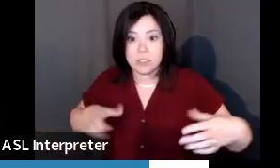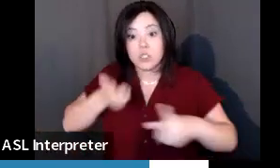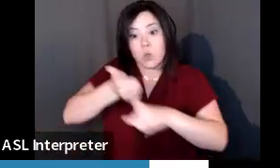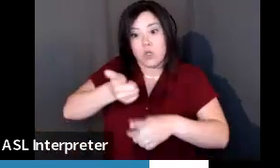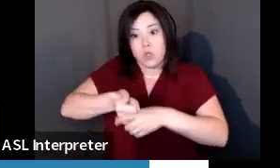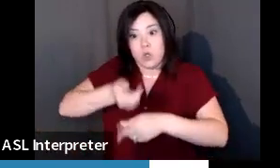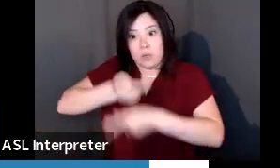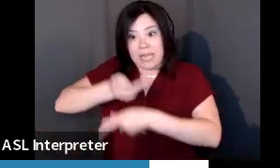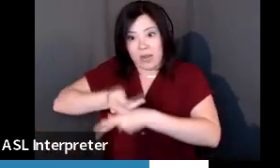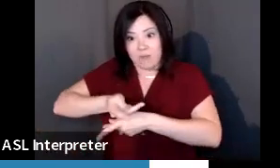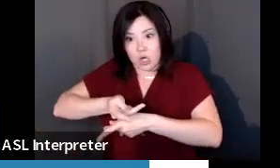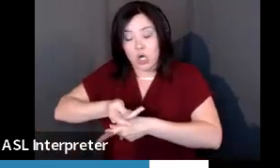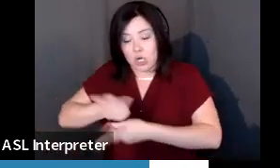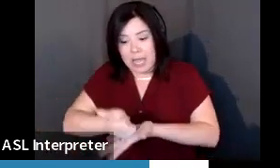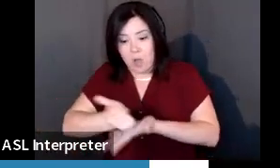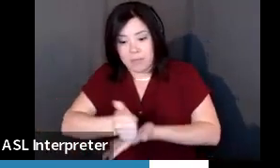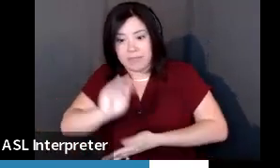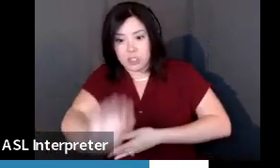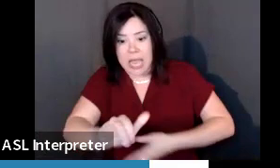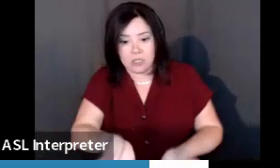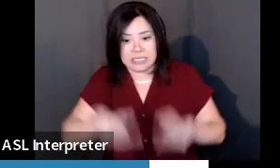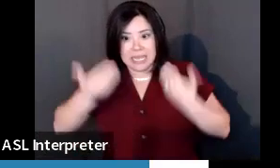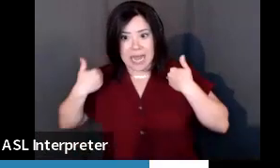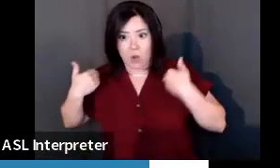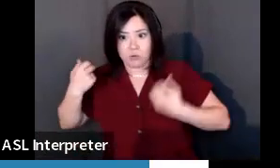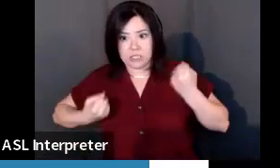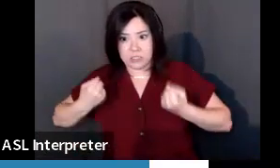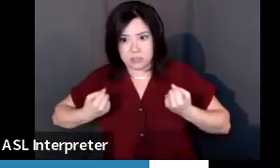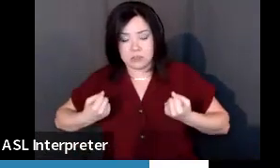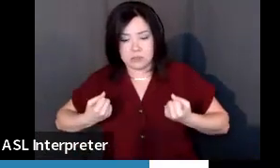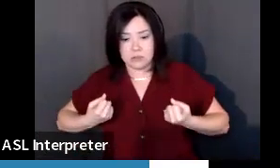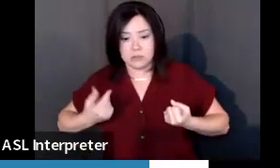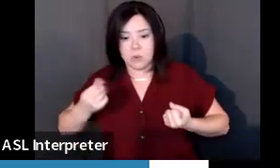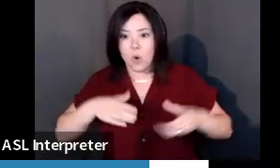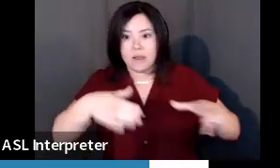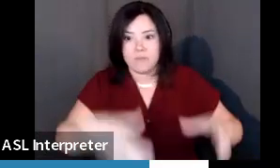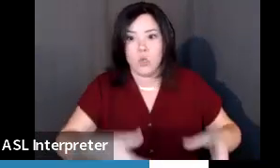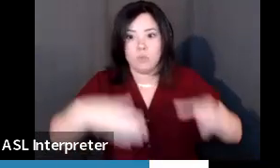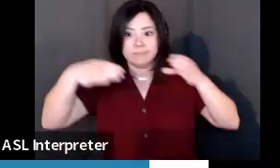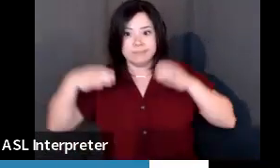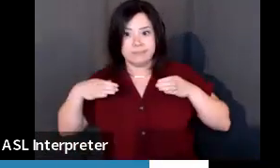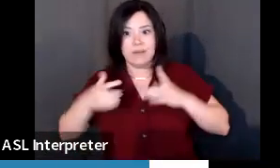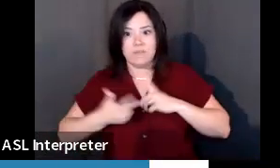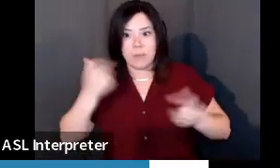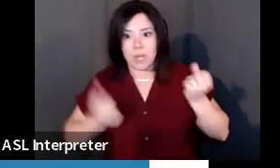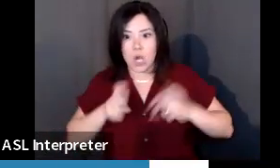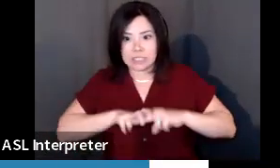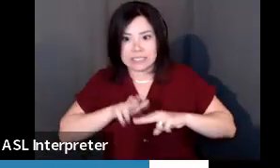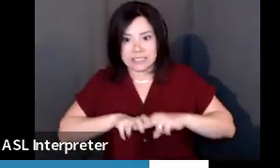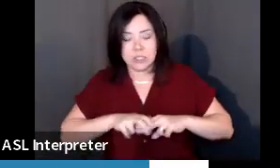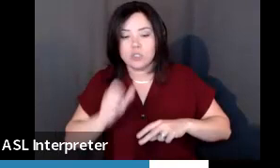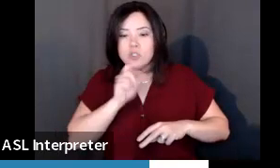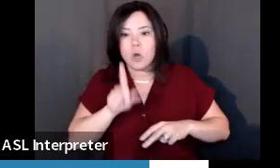caregiver helping that child get out or physically being the one to get the child out of the car seat. You're not